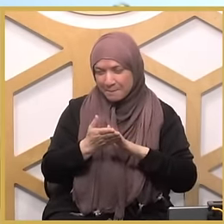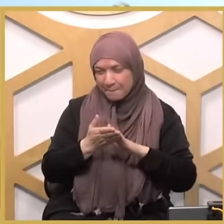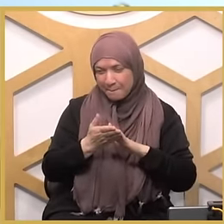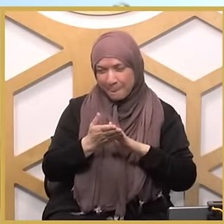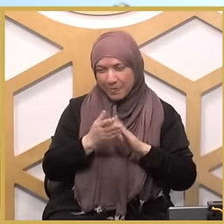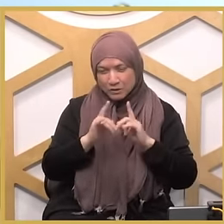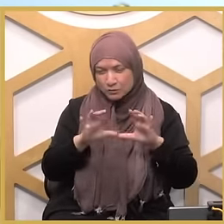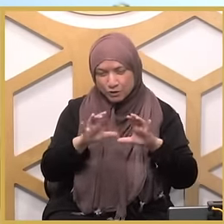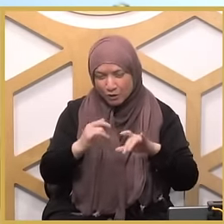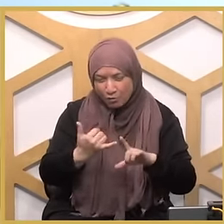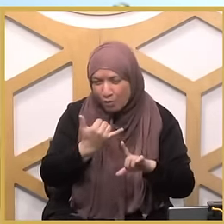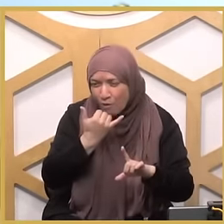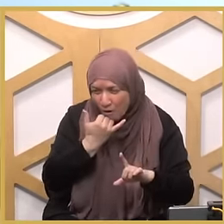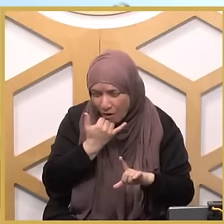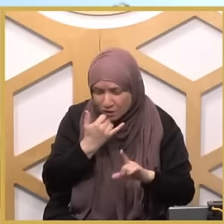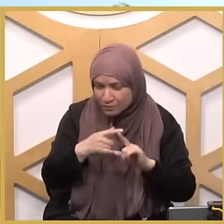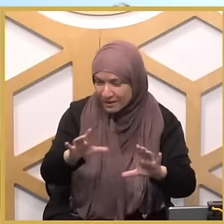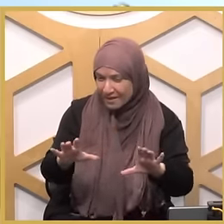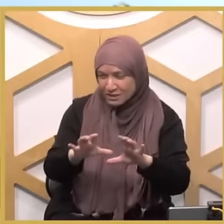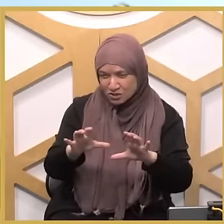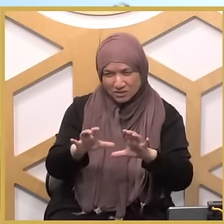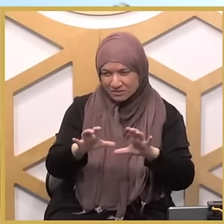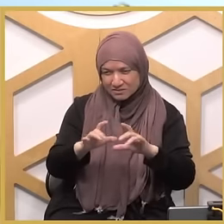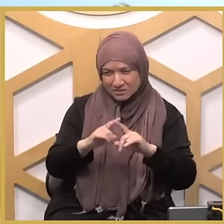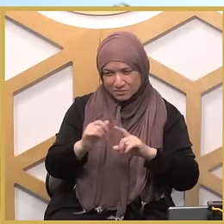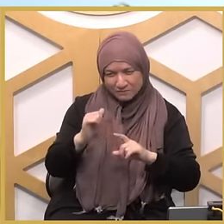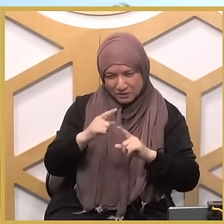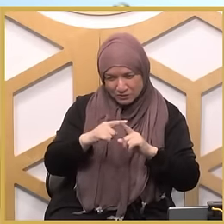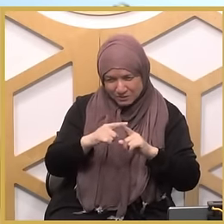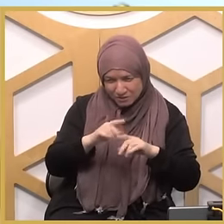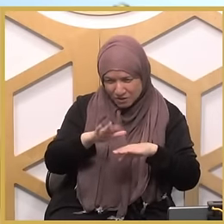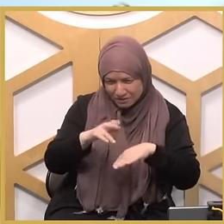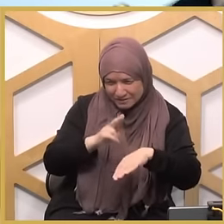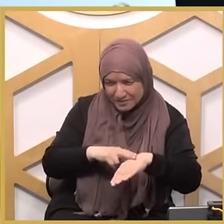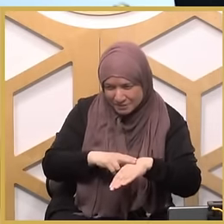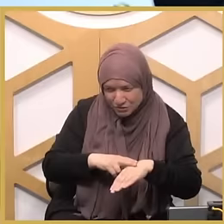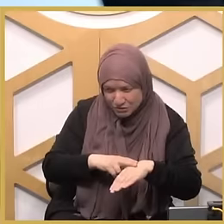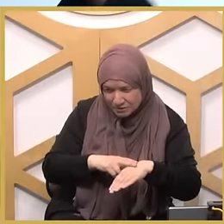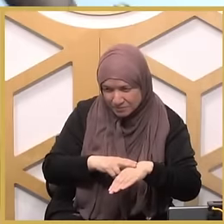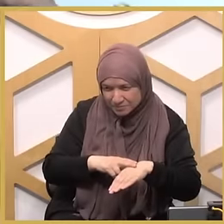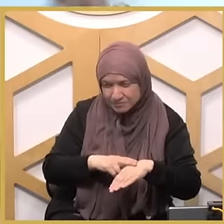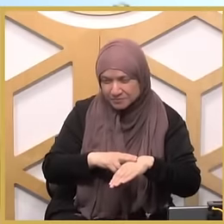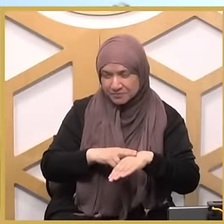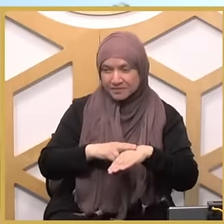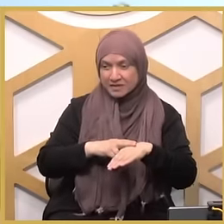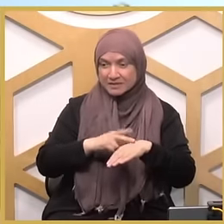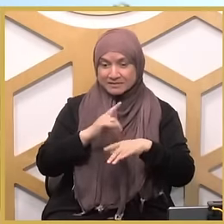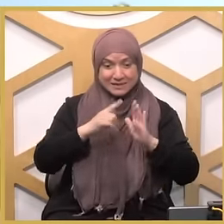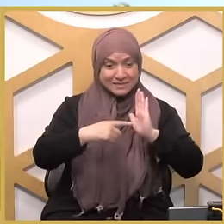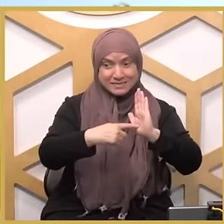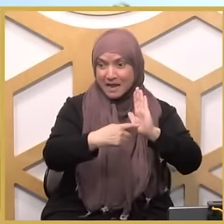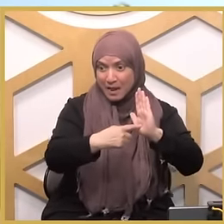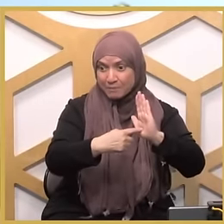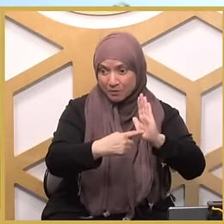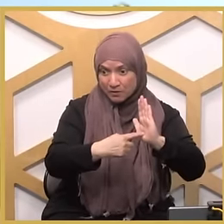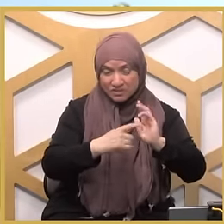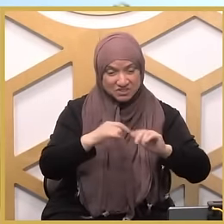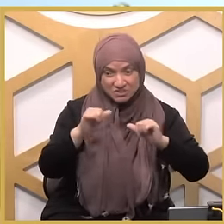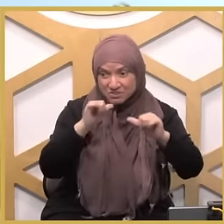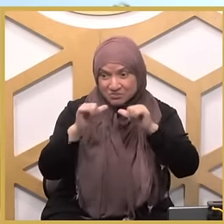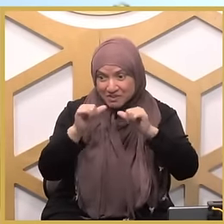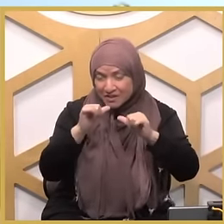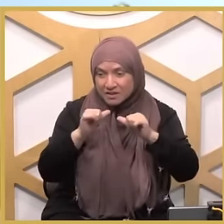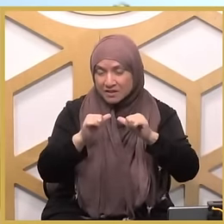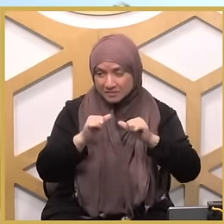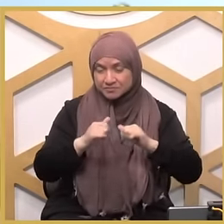the ones that are based on something natural. So obviously, why do people drink? They enjoy escape from their problems. Why do people commit zina?